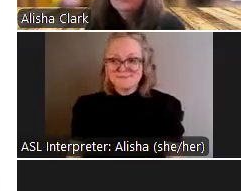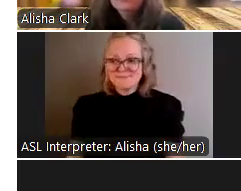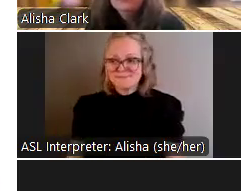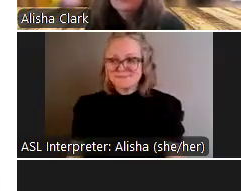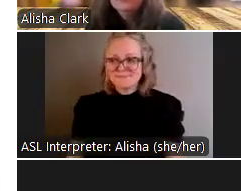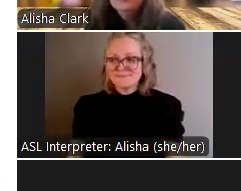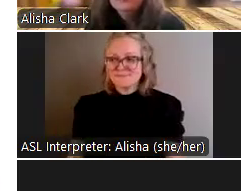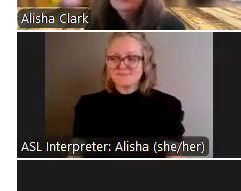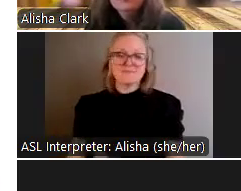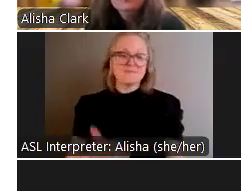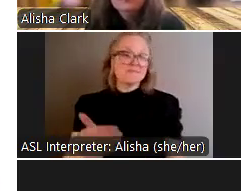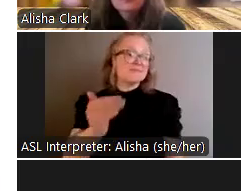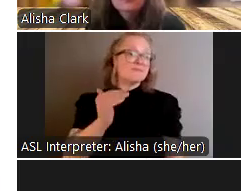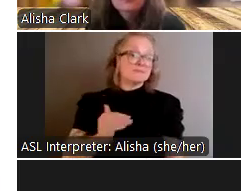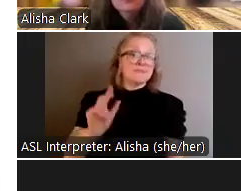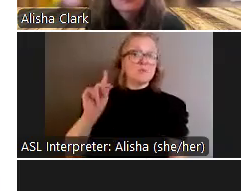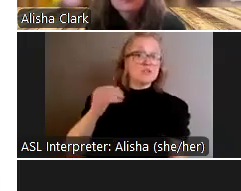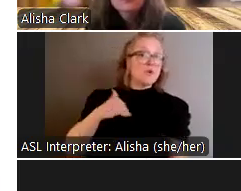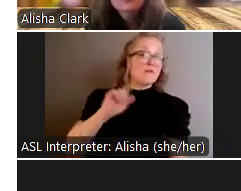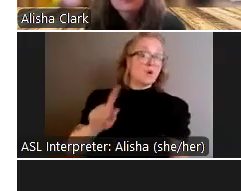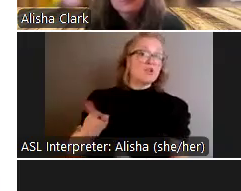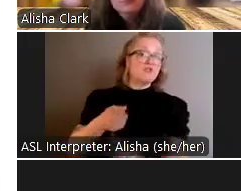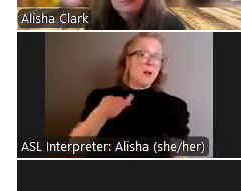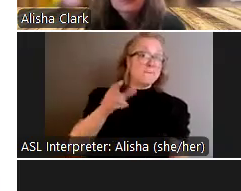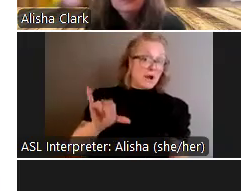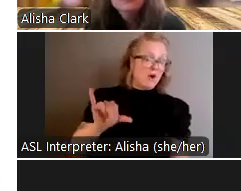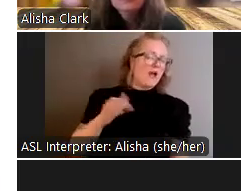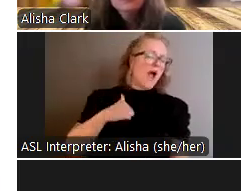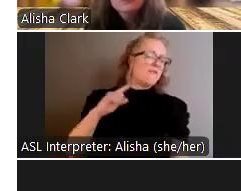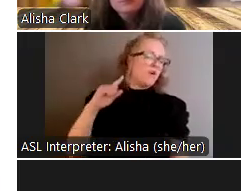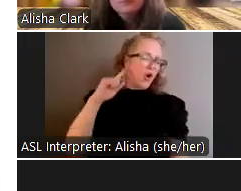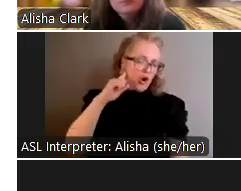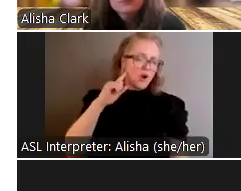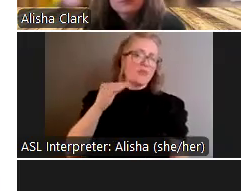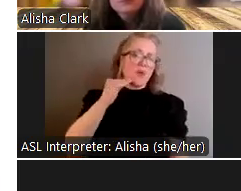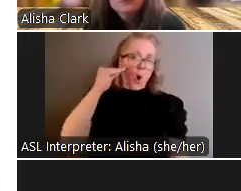We have a question from Mary. I have been told that the home and community-based